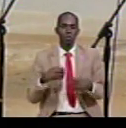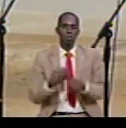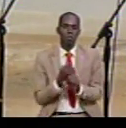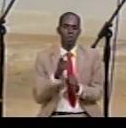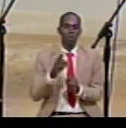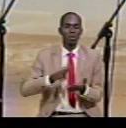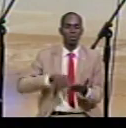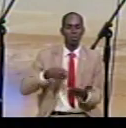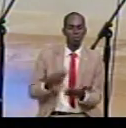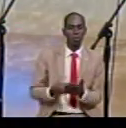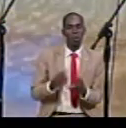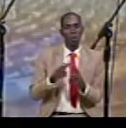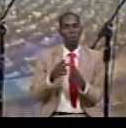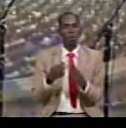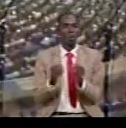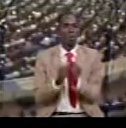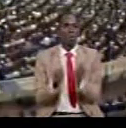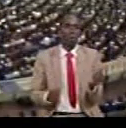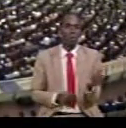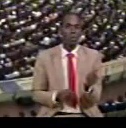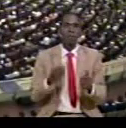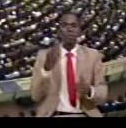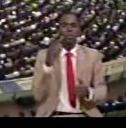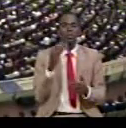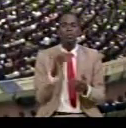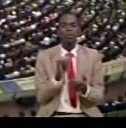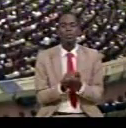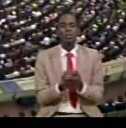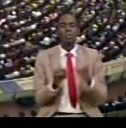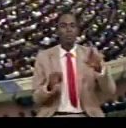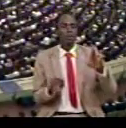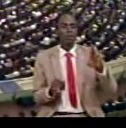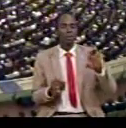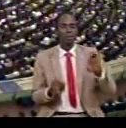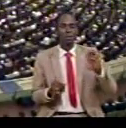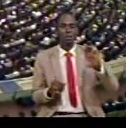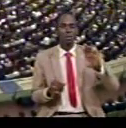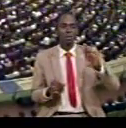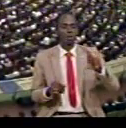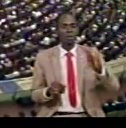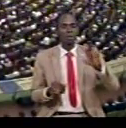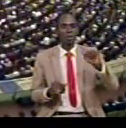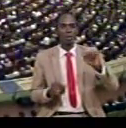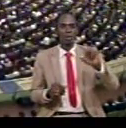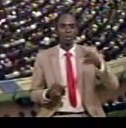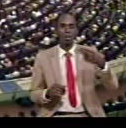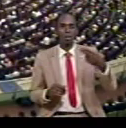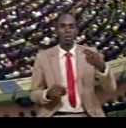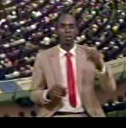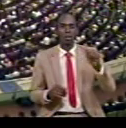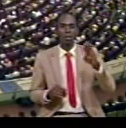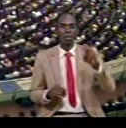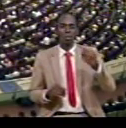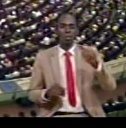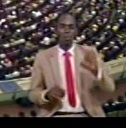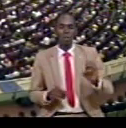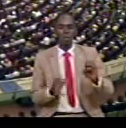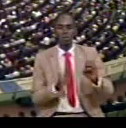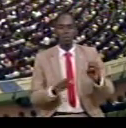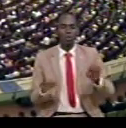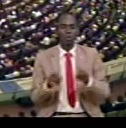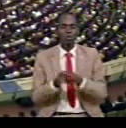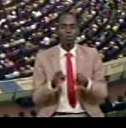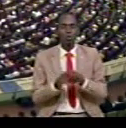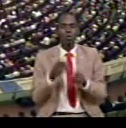chapter 35. Those Rechabites, many years ago, what the word that they believed and they are standing on was given to them many